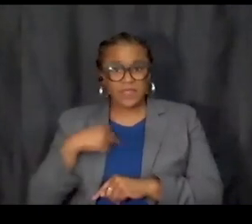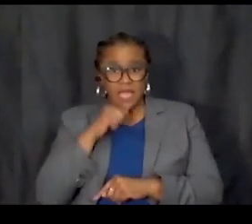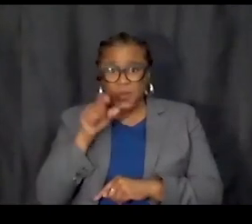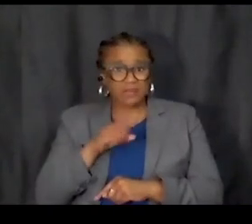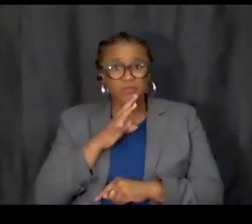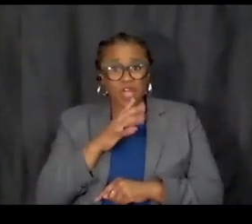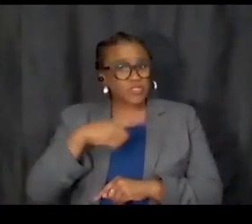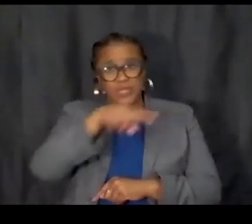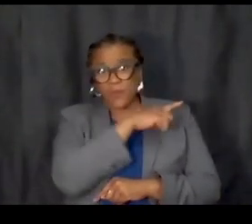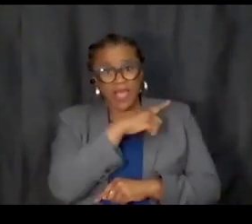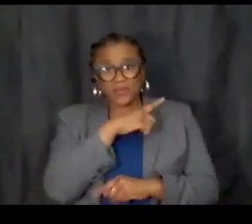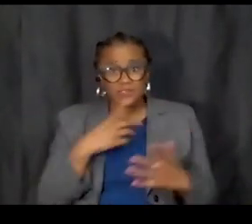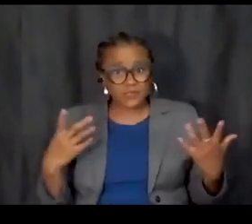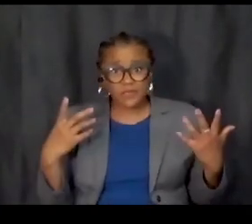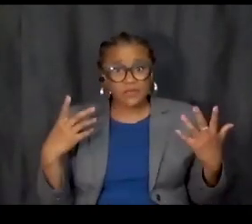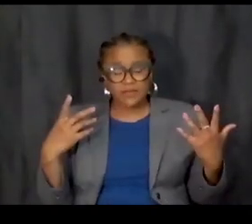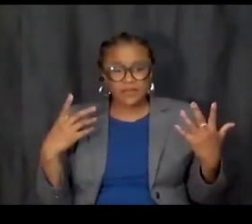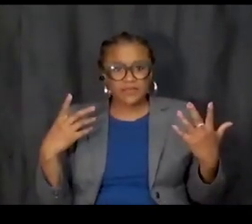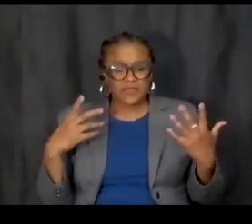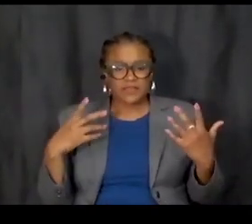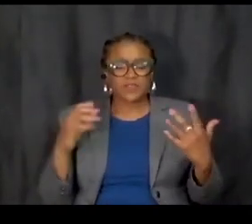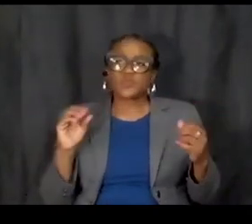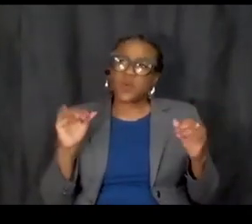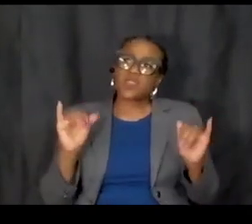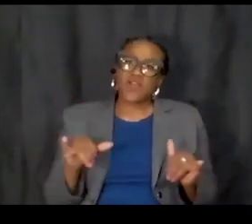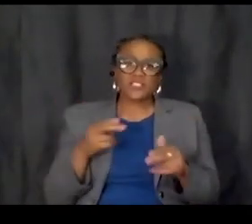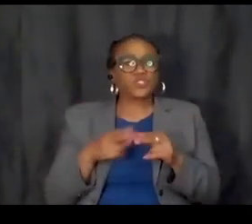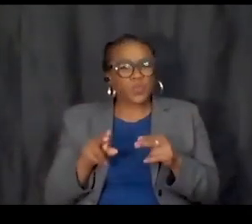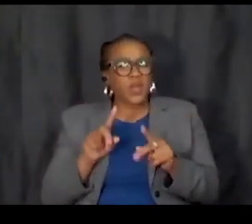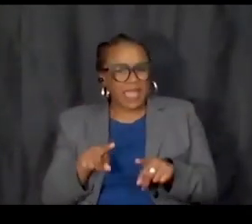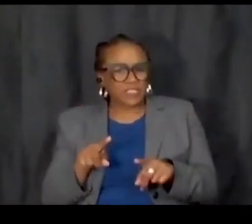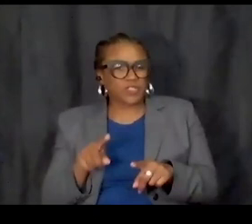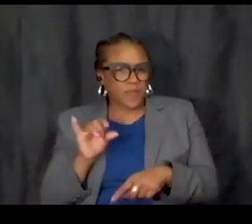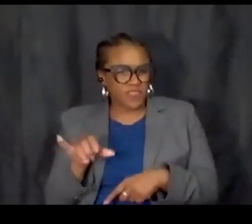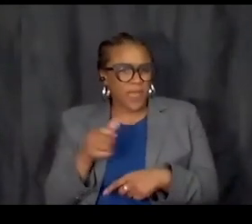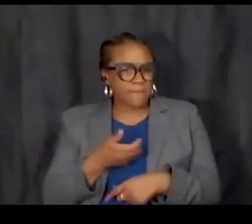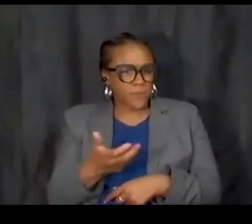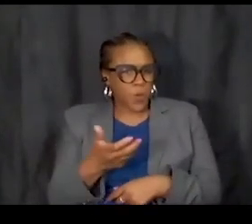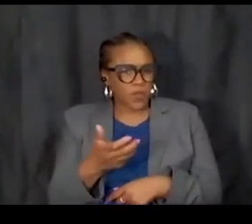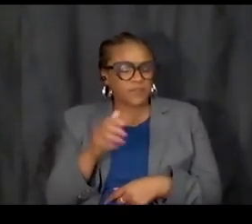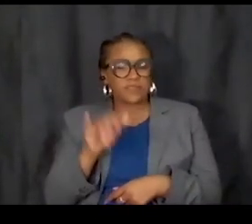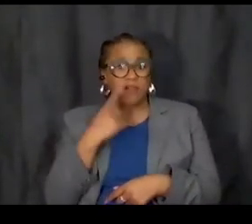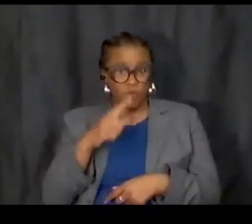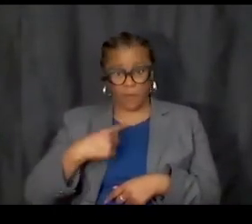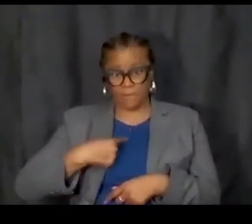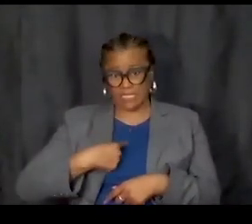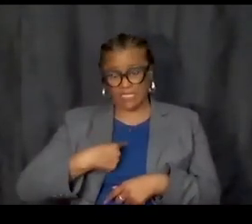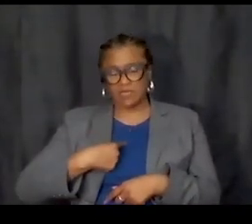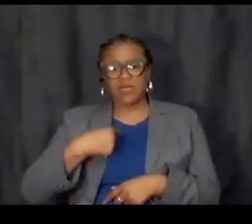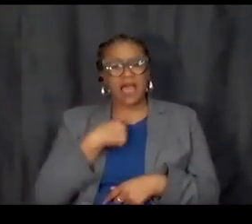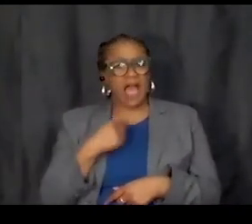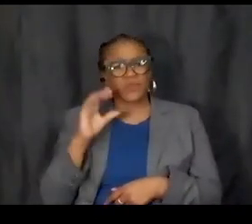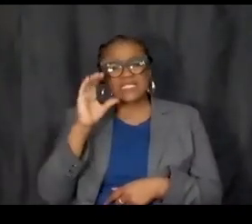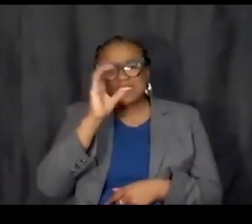So that's the short answer about that poem, which is that for me, I was seeking a connection to a